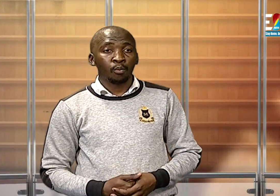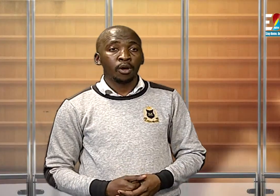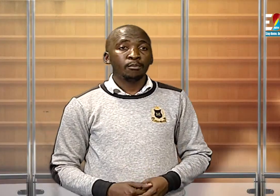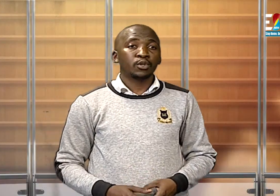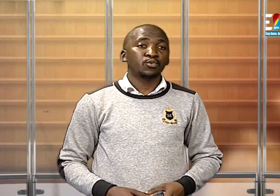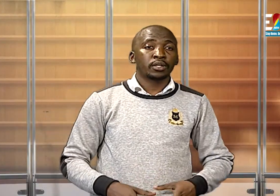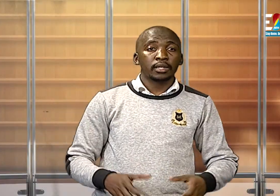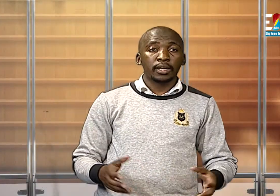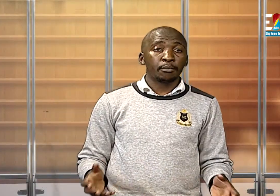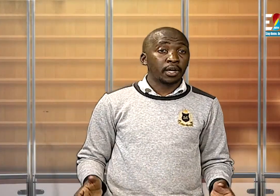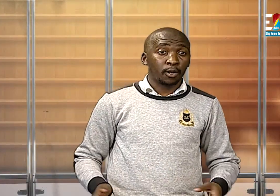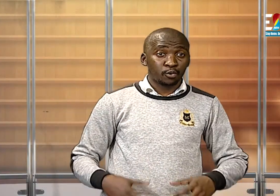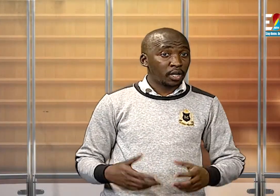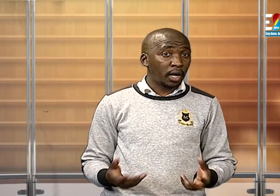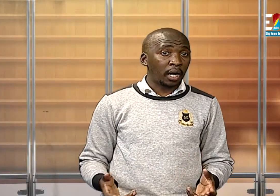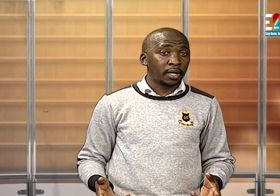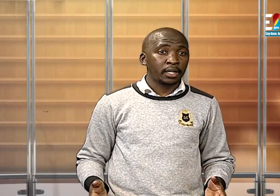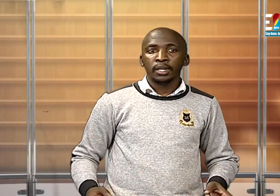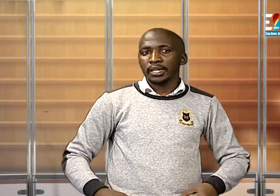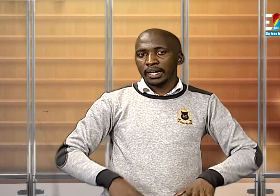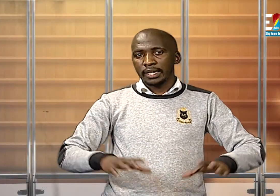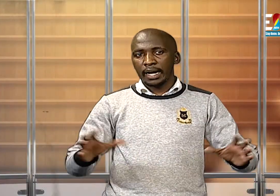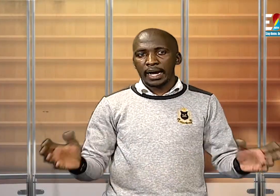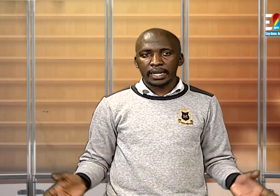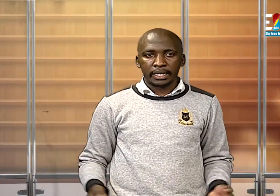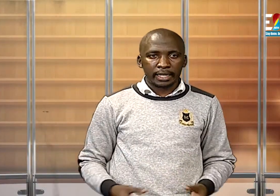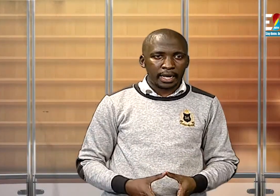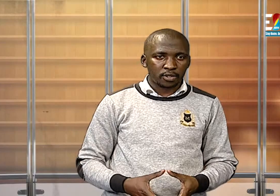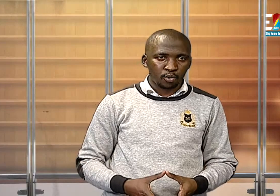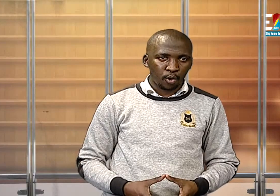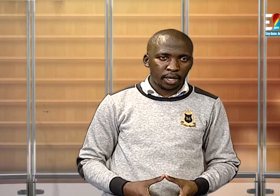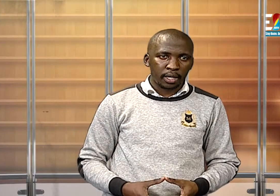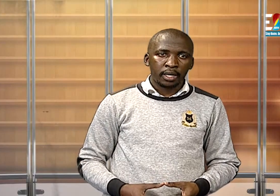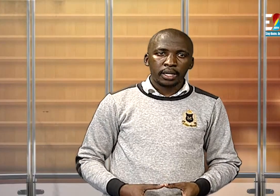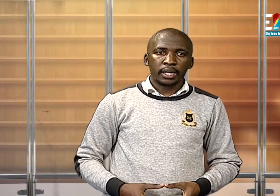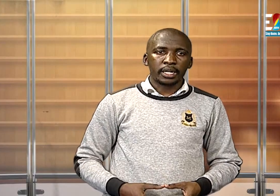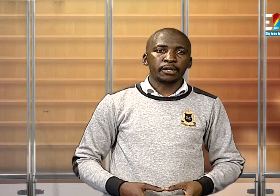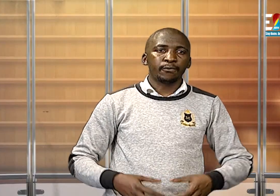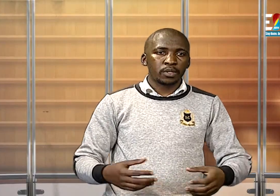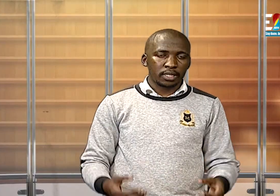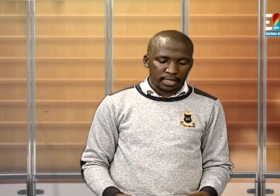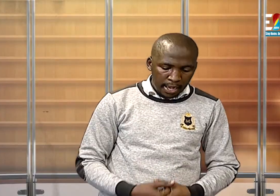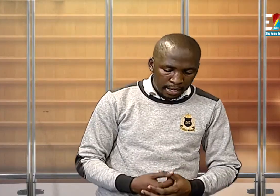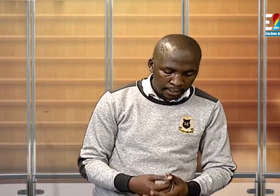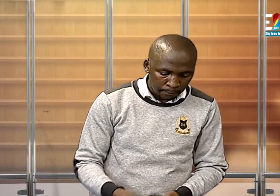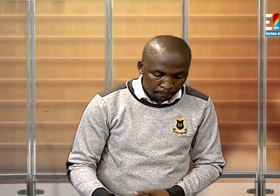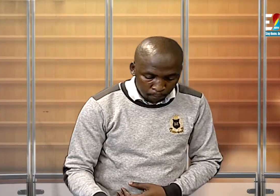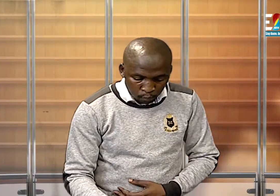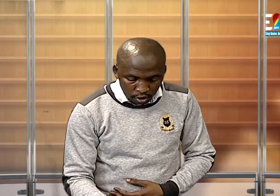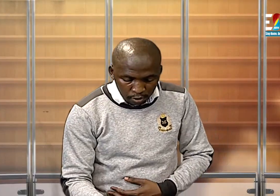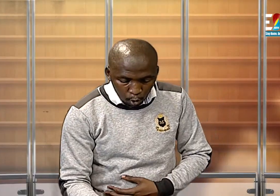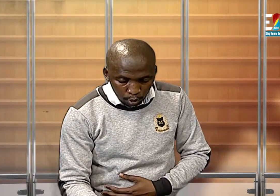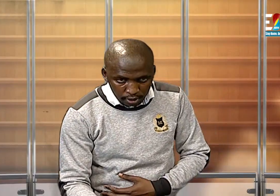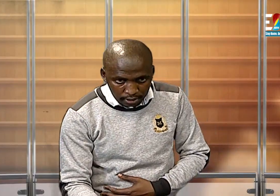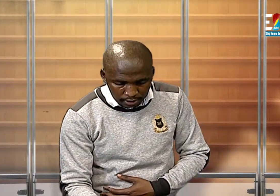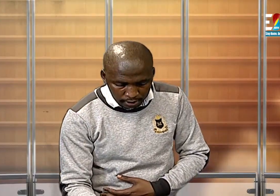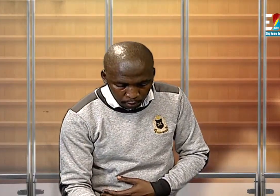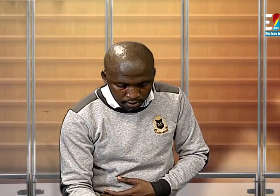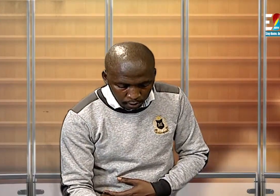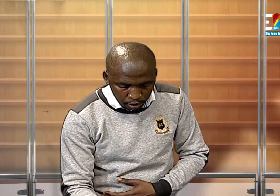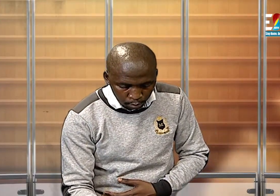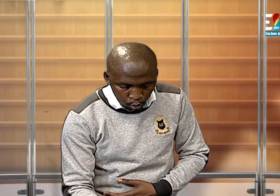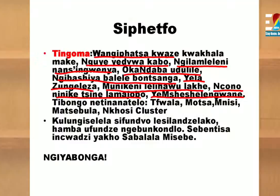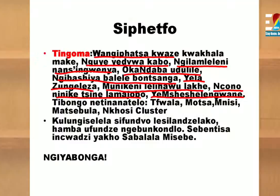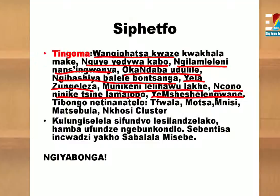leti ngoma bese uyatihlabela utihaye ningatihaya ni class nonke nifundzisane tibongo